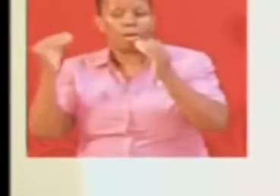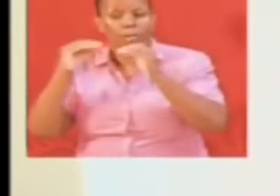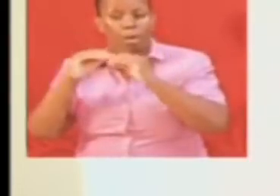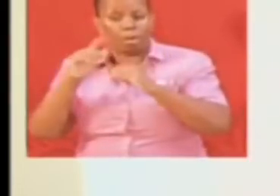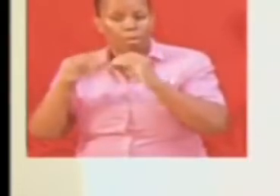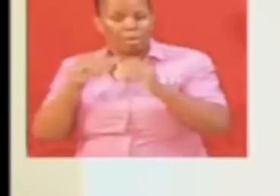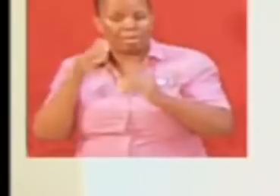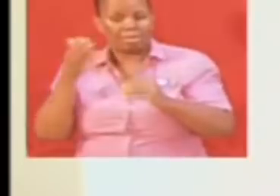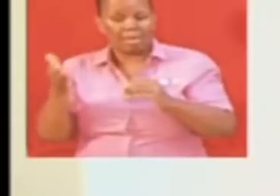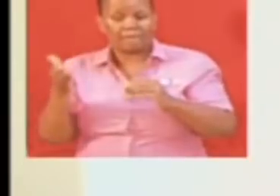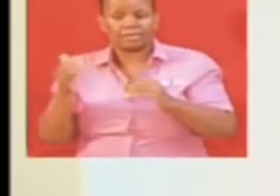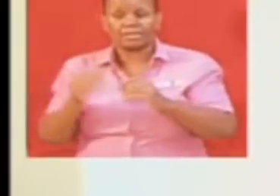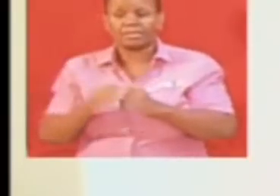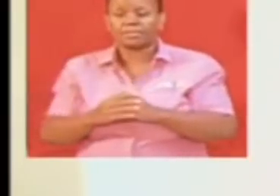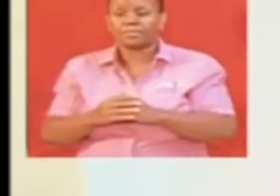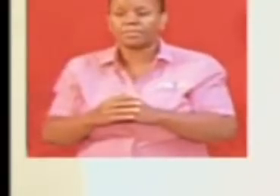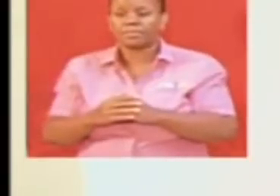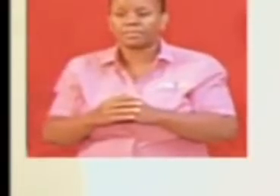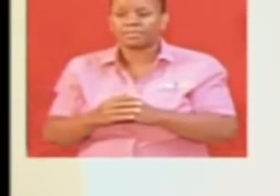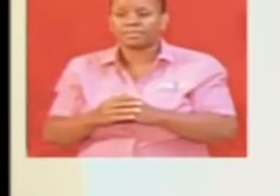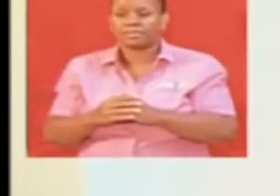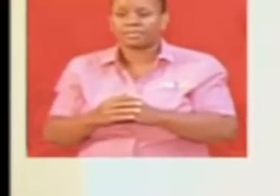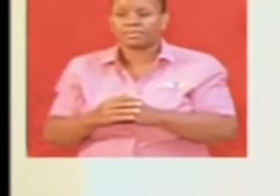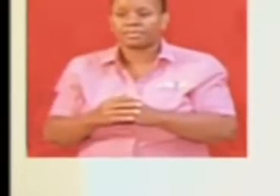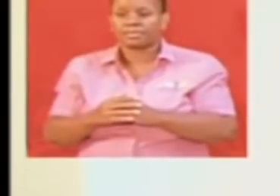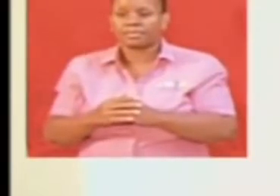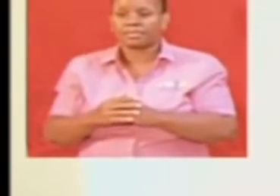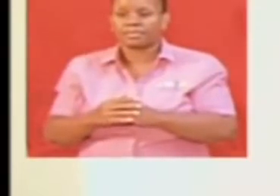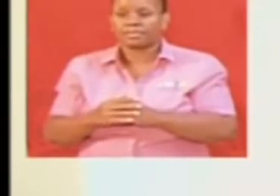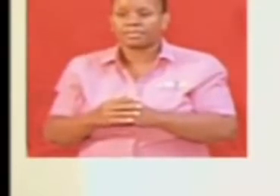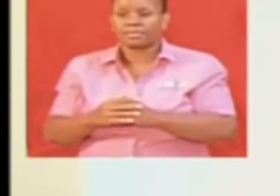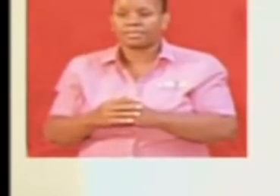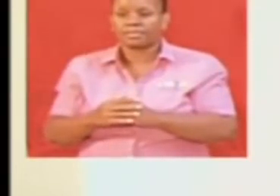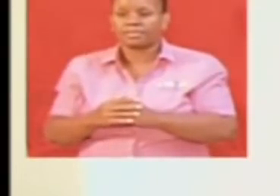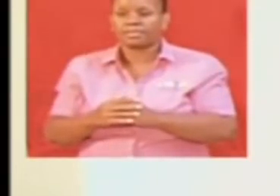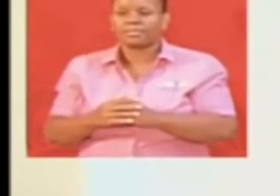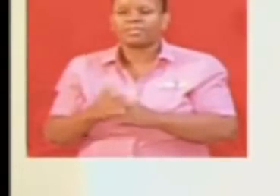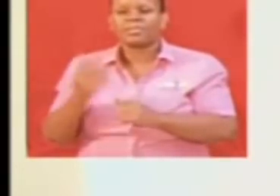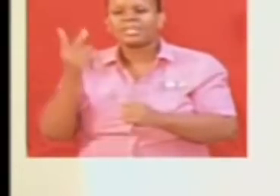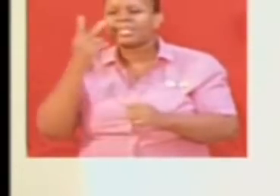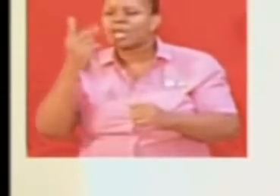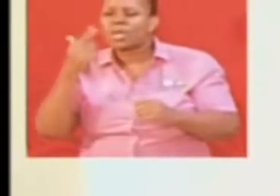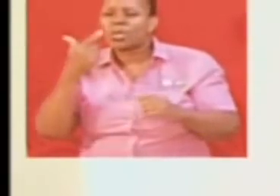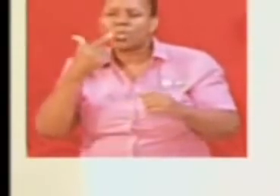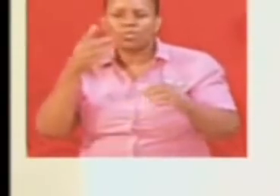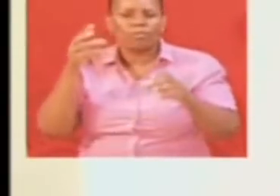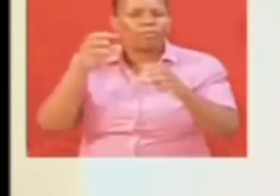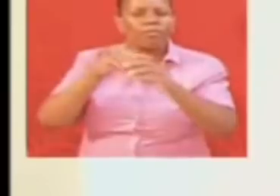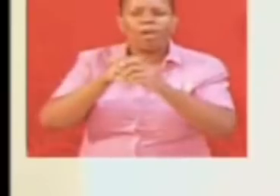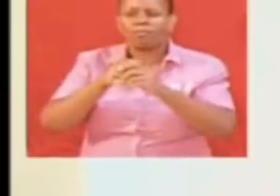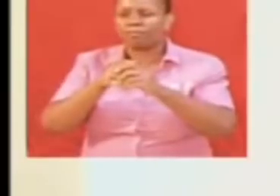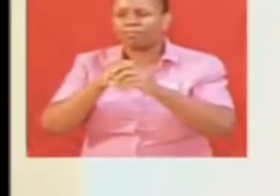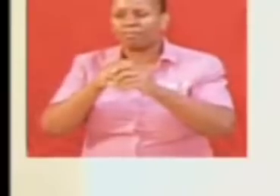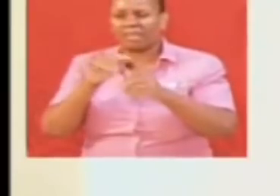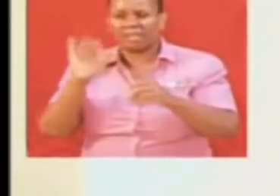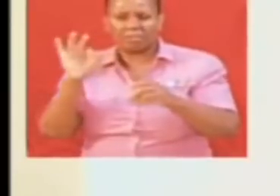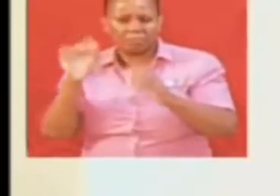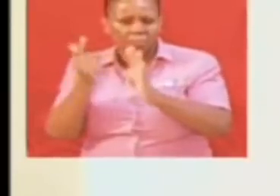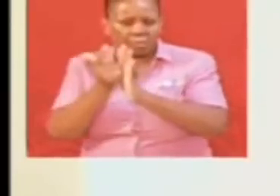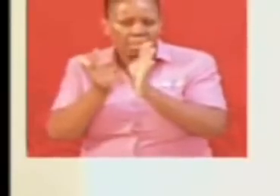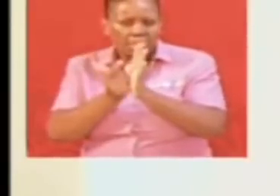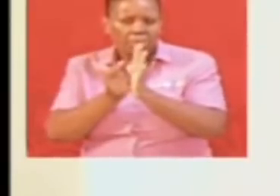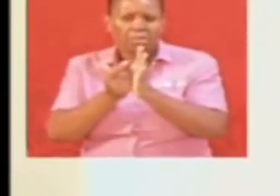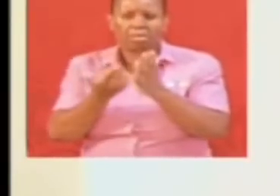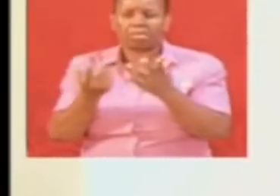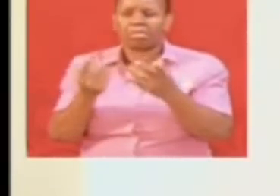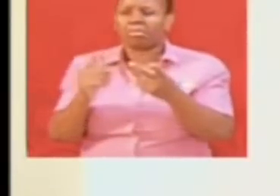this financial windfall and its legality or illegality, I'll be able to speak to it. I'm still in the